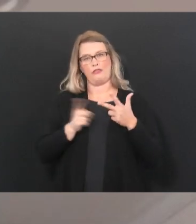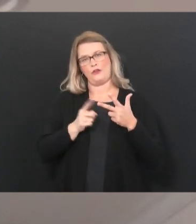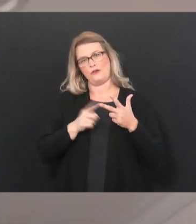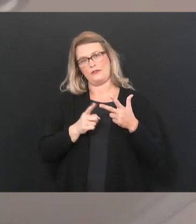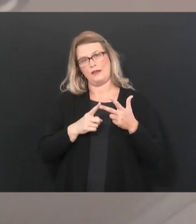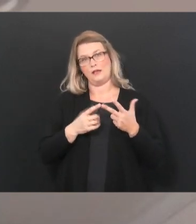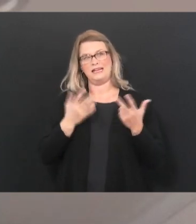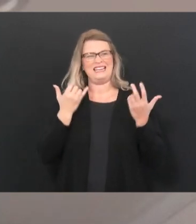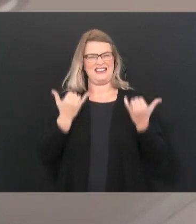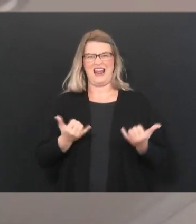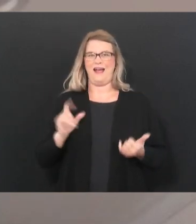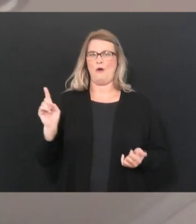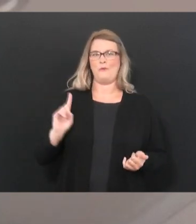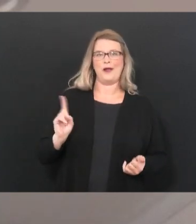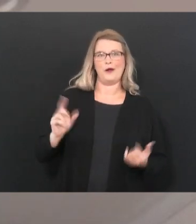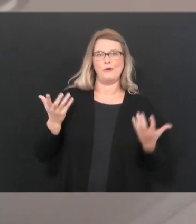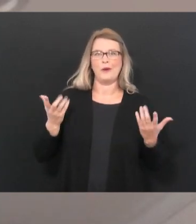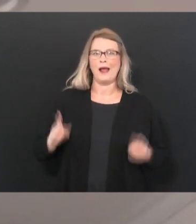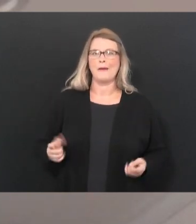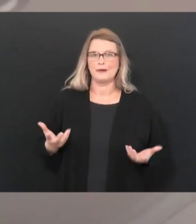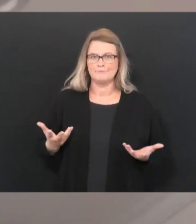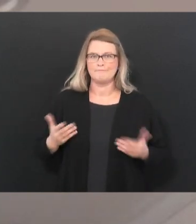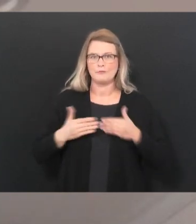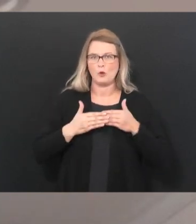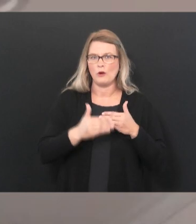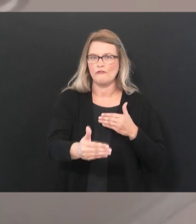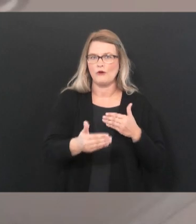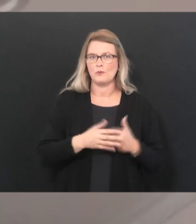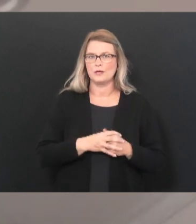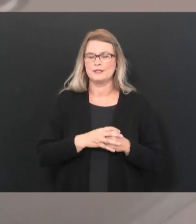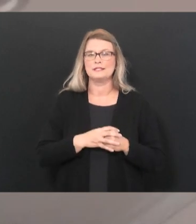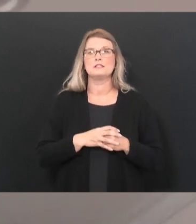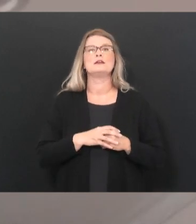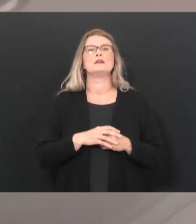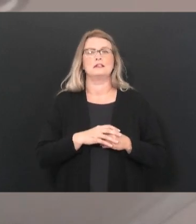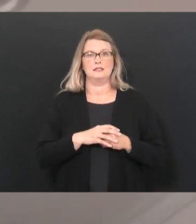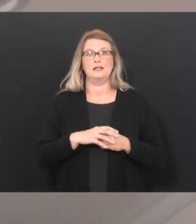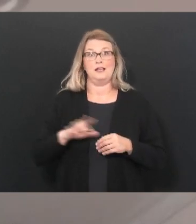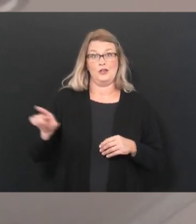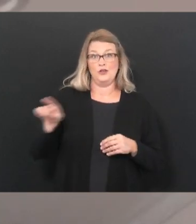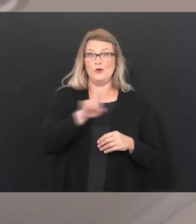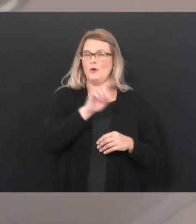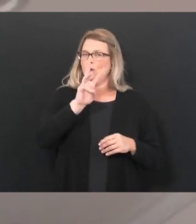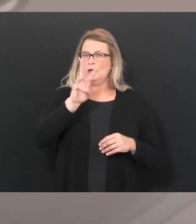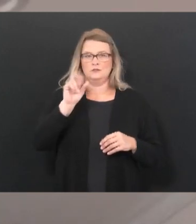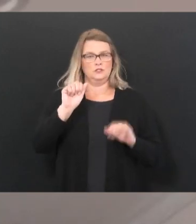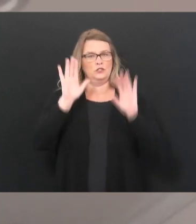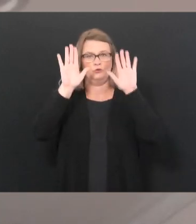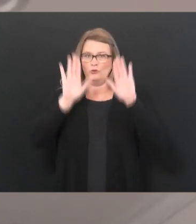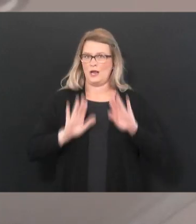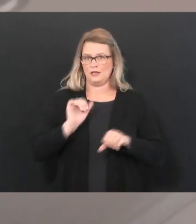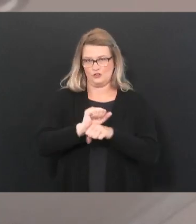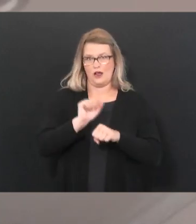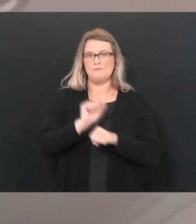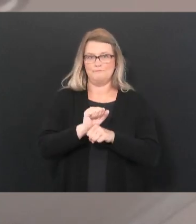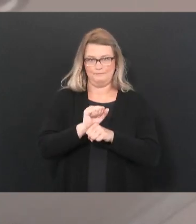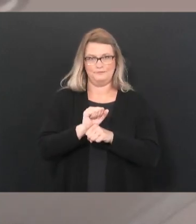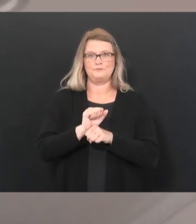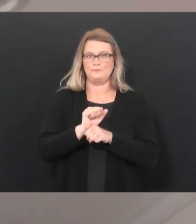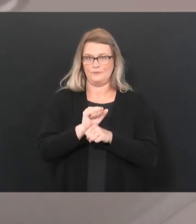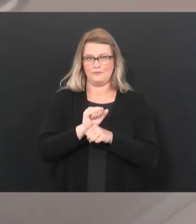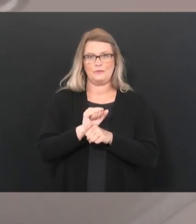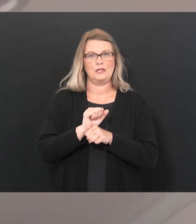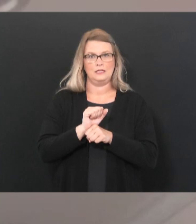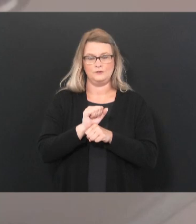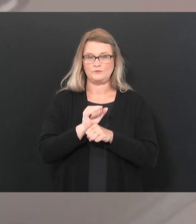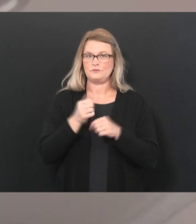are as we go forward. Certainly, West Virginia is still doing great. We had